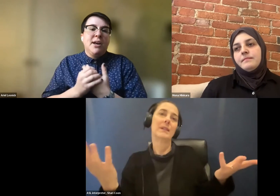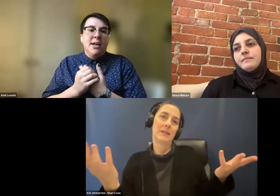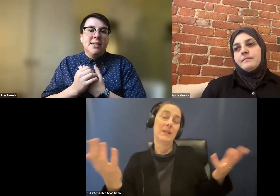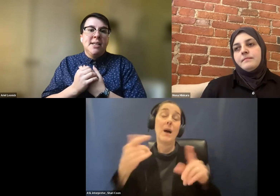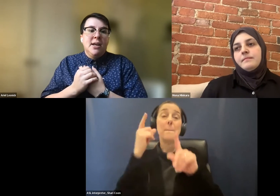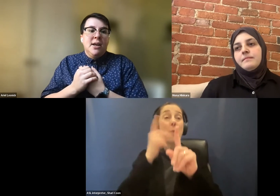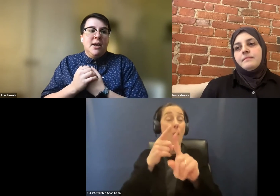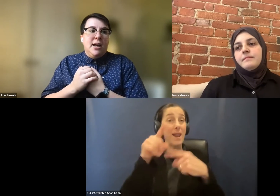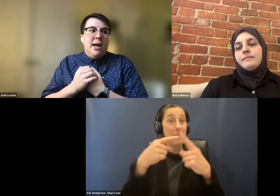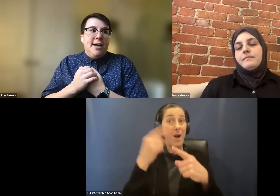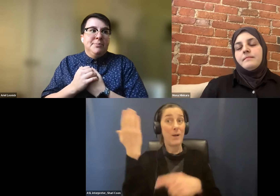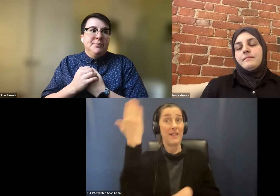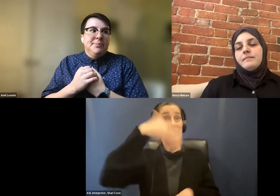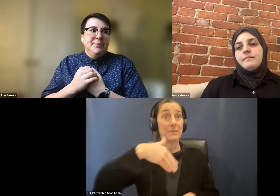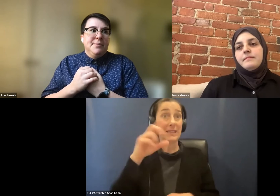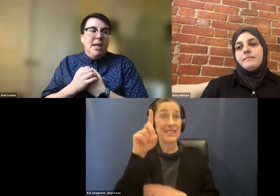curse, because